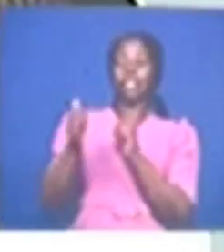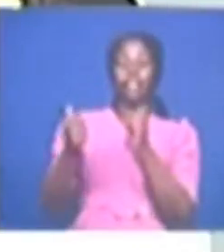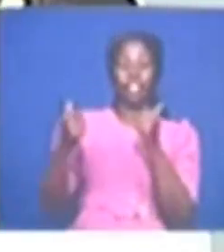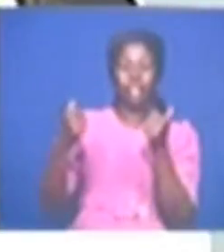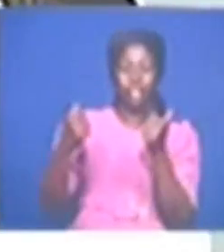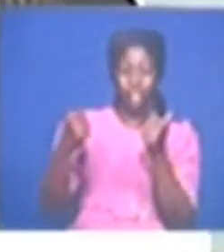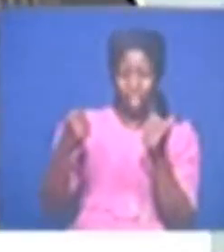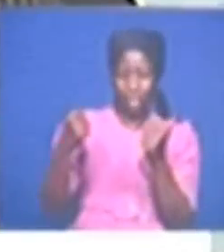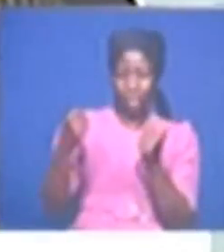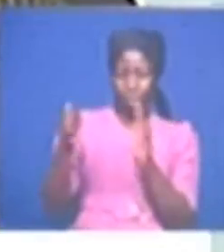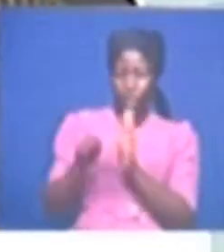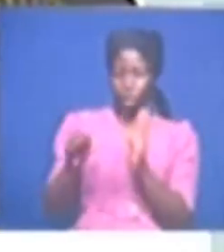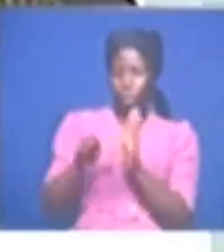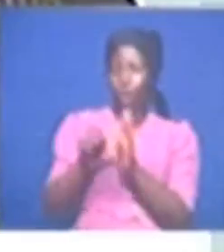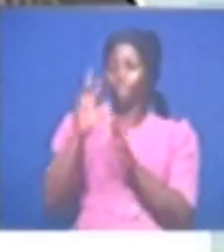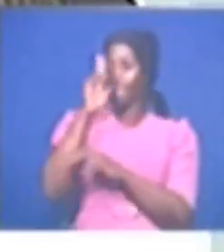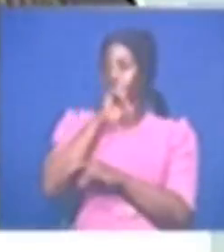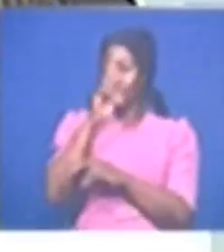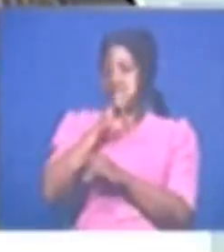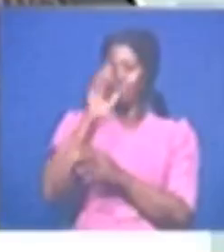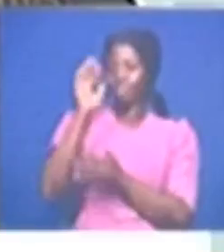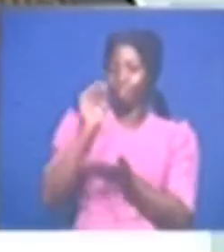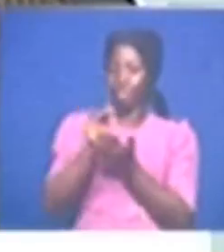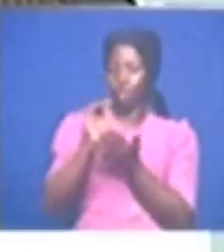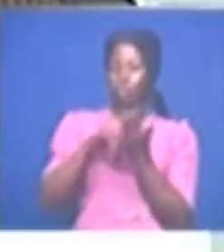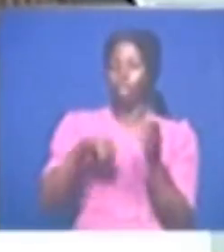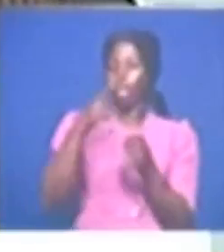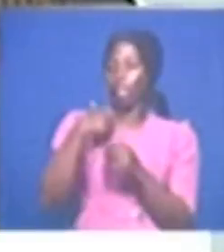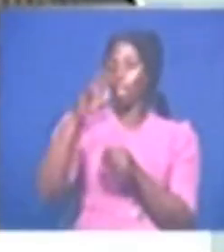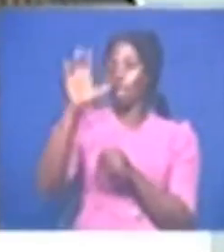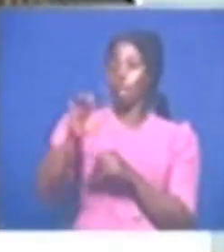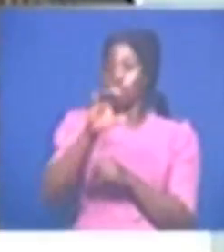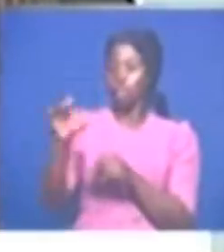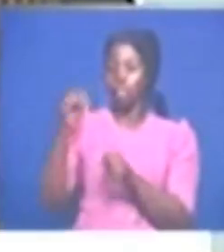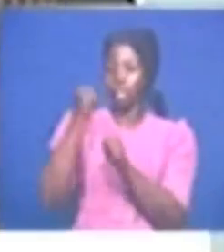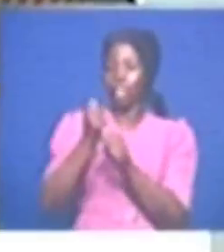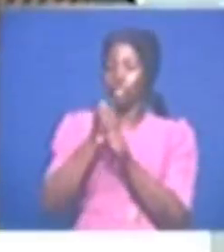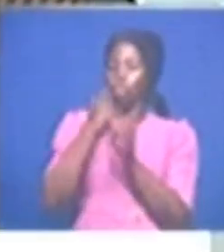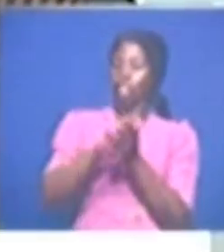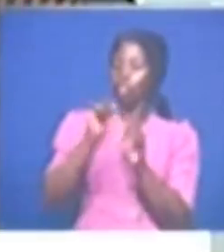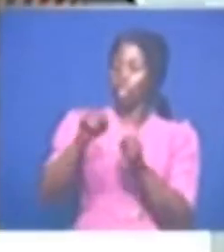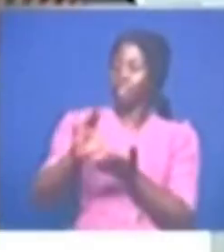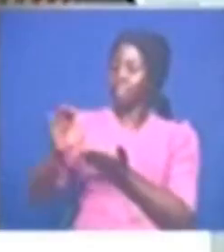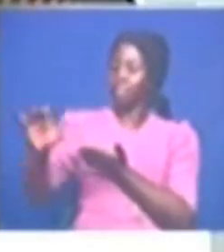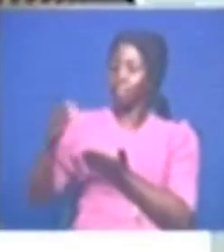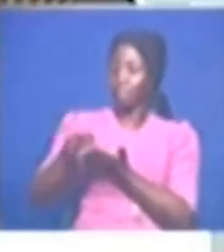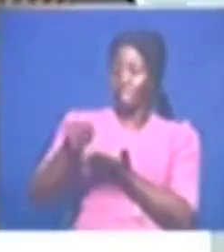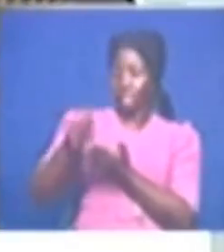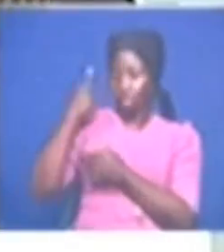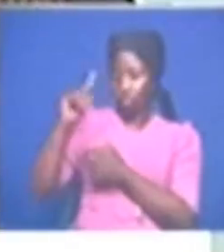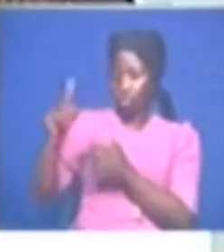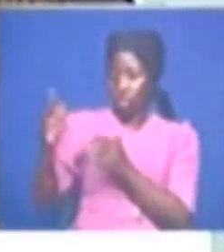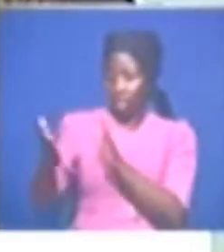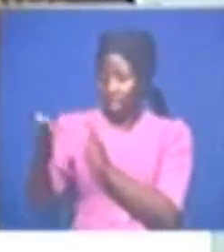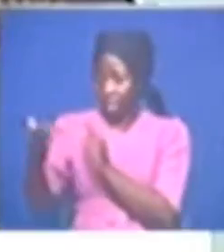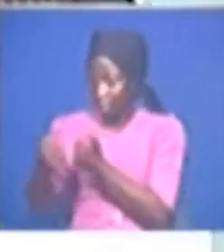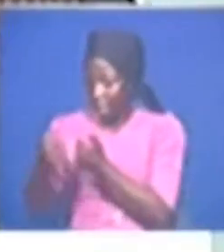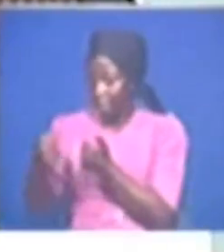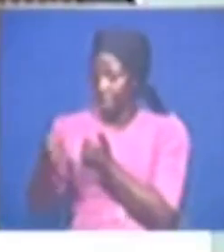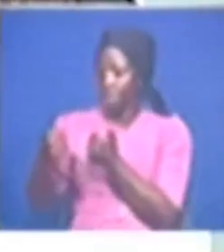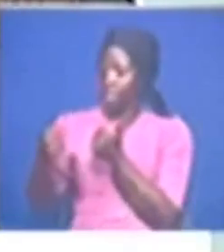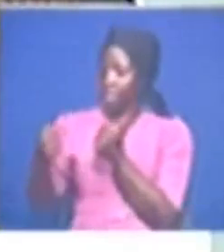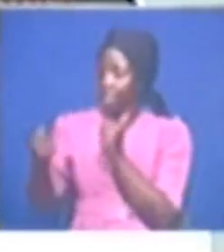to marry it together with issues of climate change, so that we set aside money, not for emergency, but to plan ahead. We